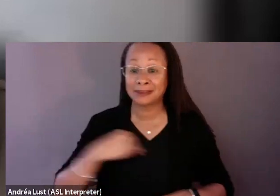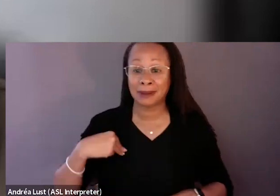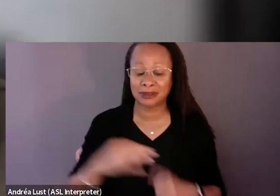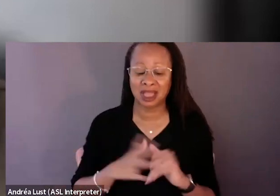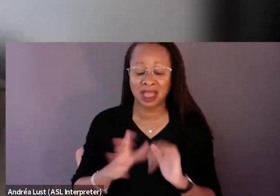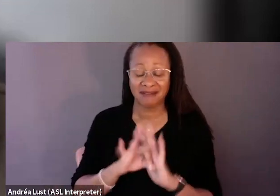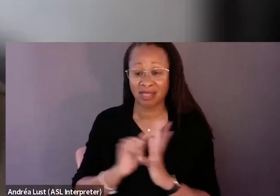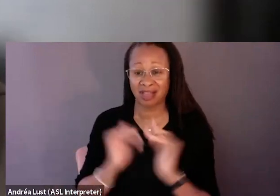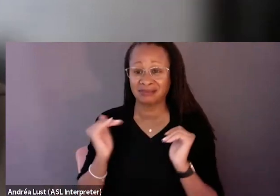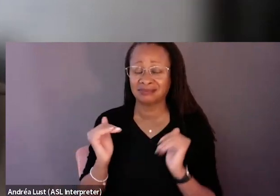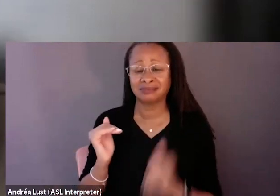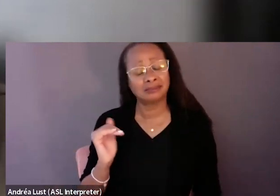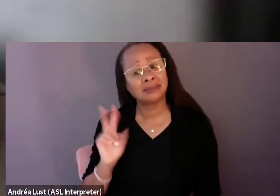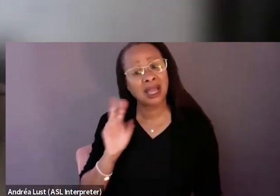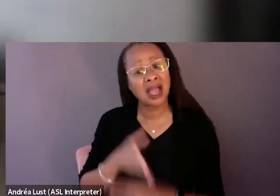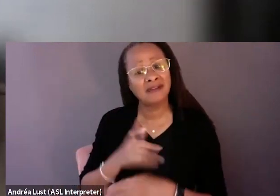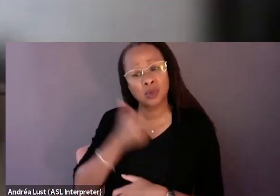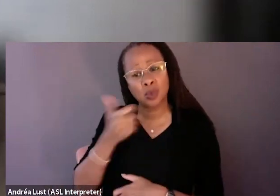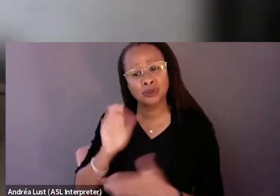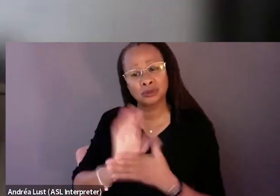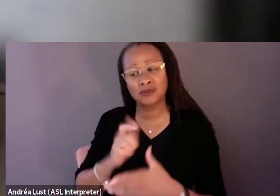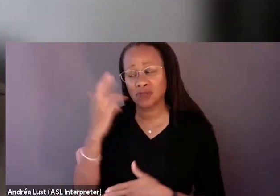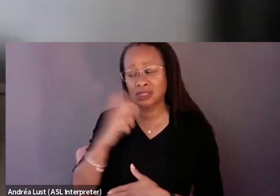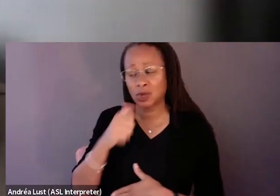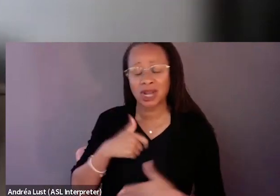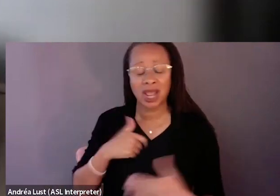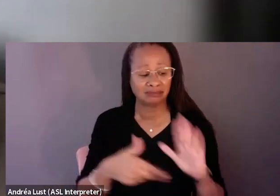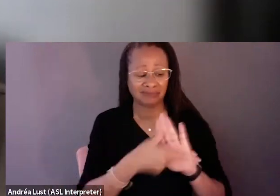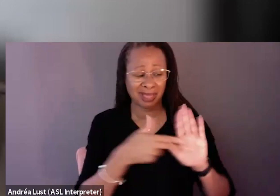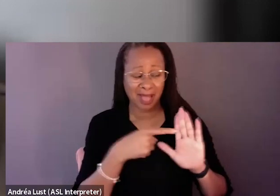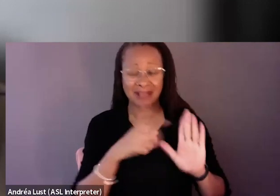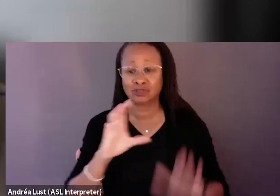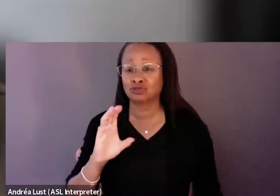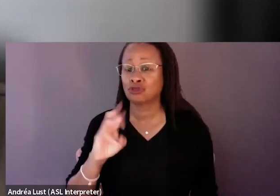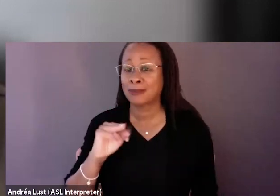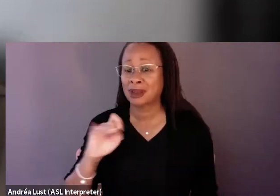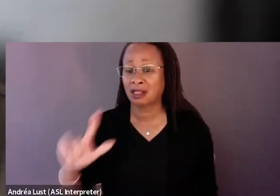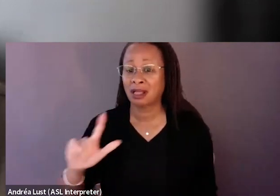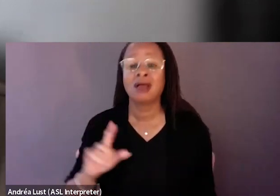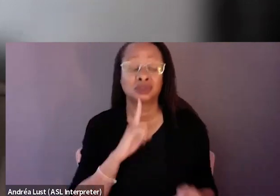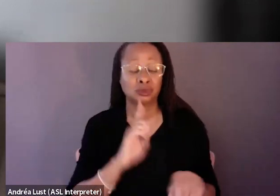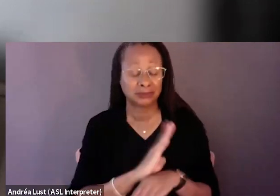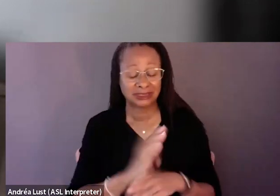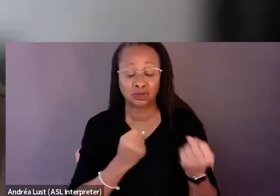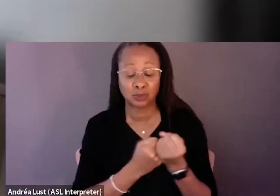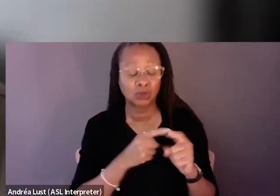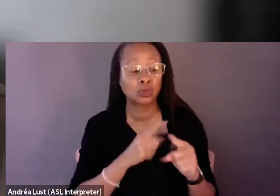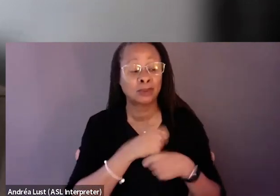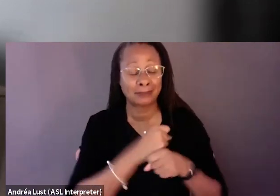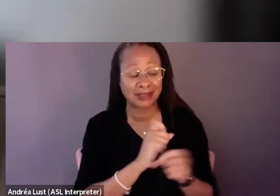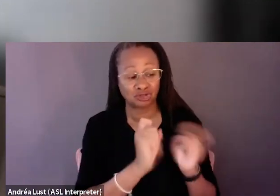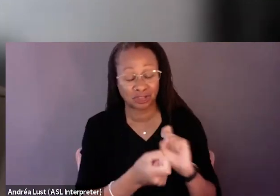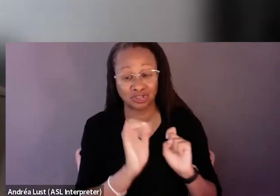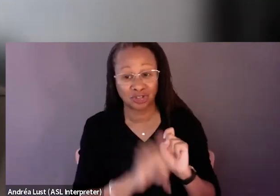found that we are not criminalizing the police side, and we are actually supporting them to make the change.